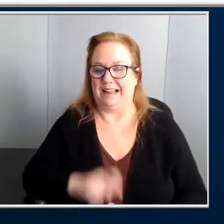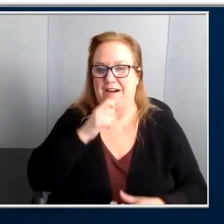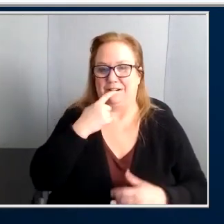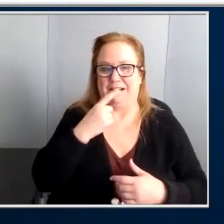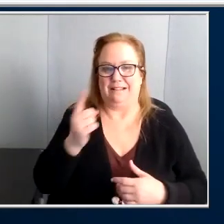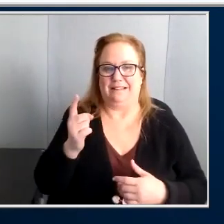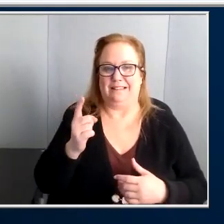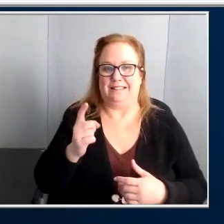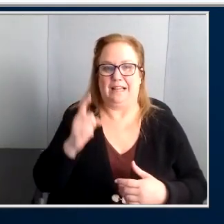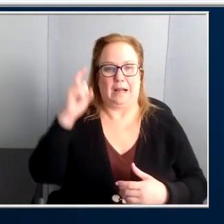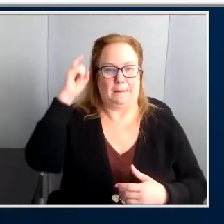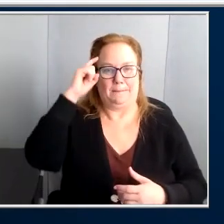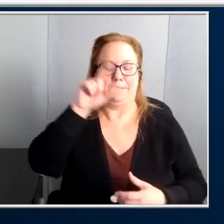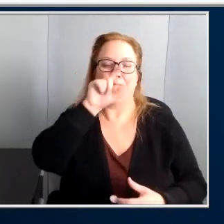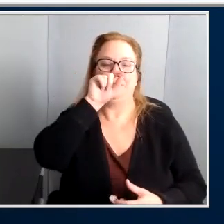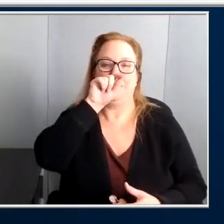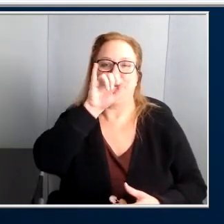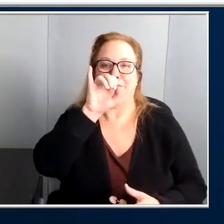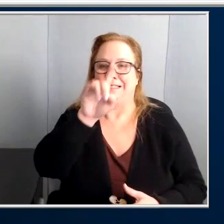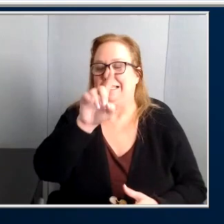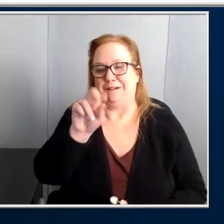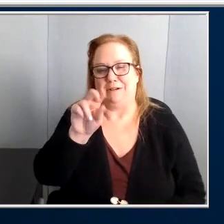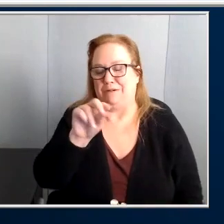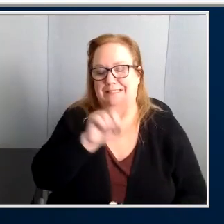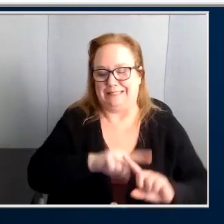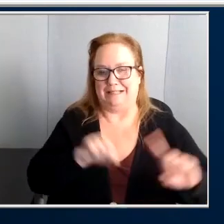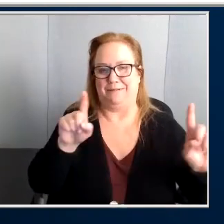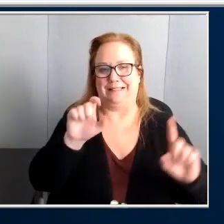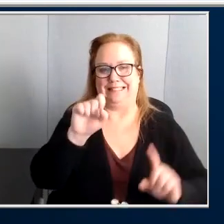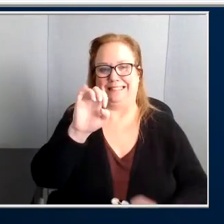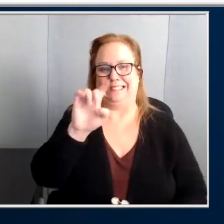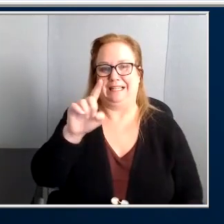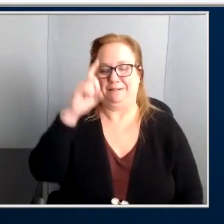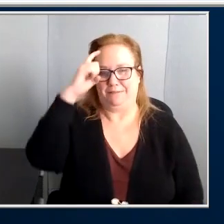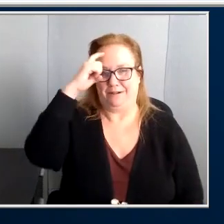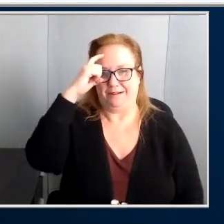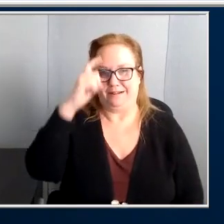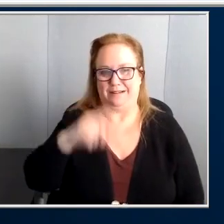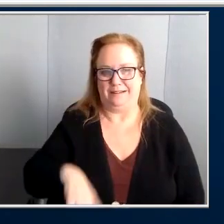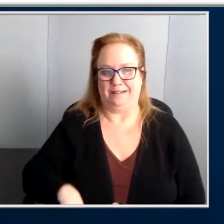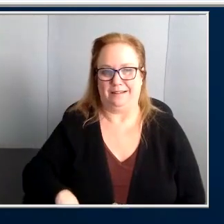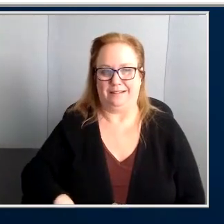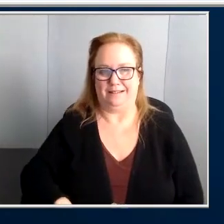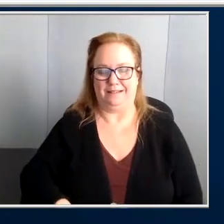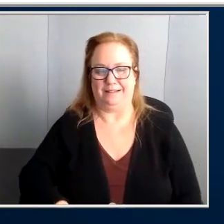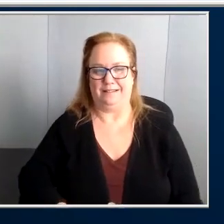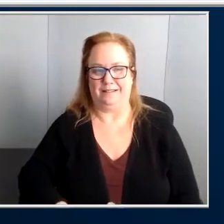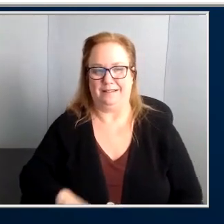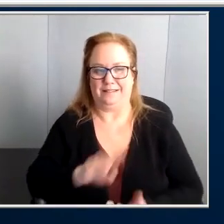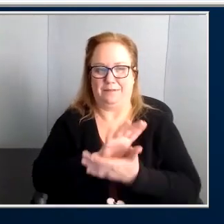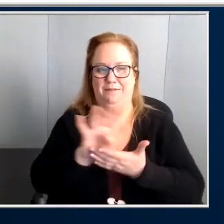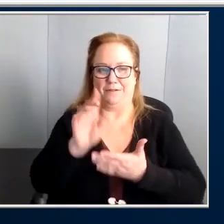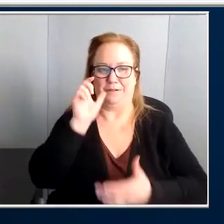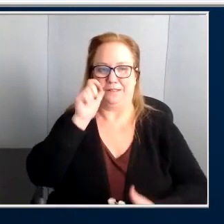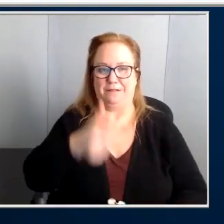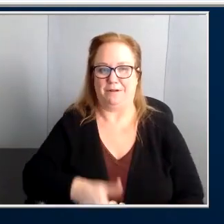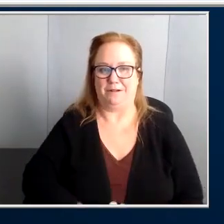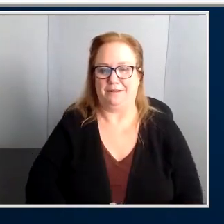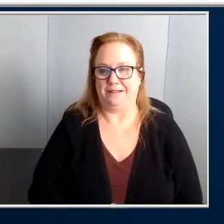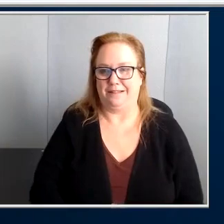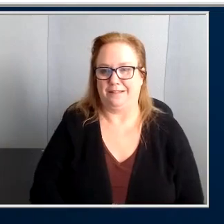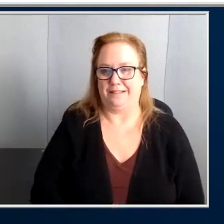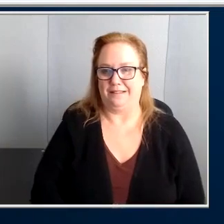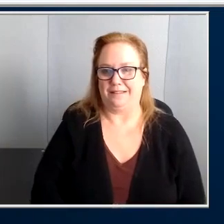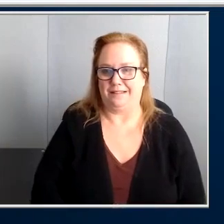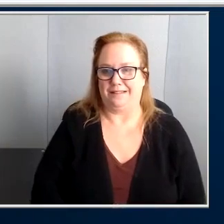seed brain. No, not a bird different. Not a seed bird brain. No, it's a seed brain. I'm like, can you imagine? It's been 4 weeks tomorrow. I